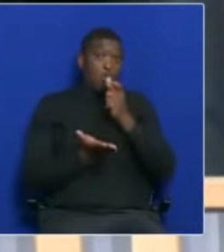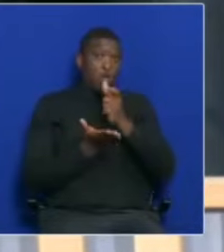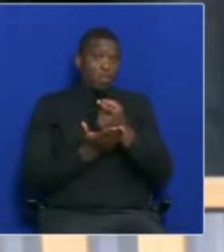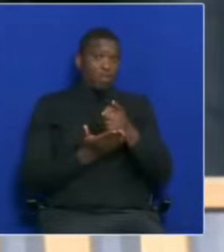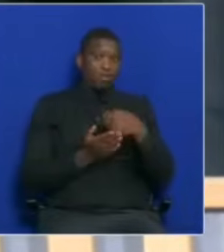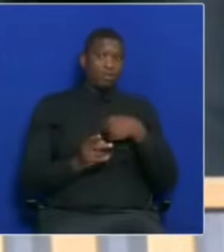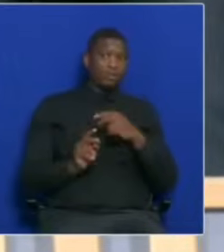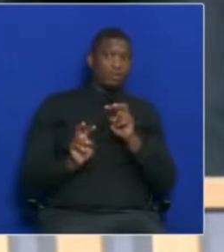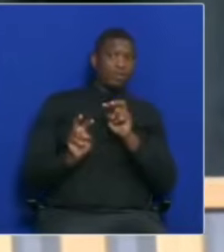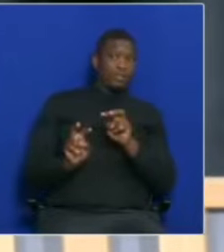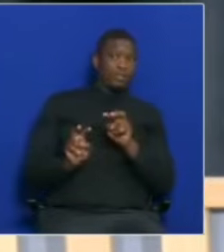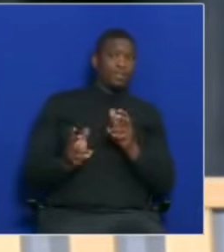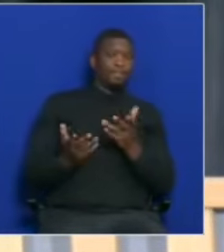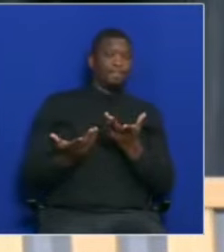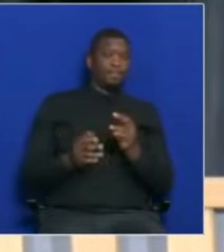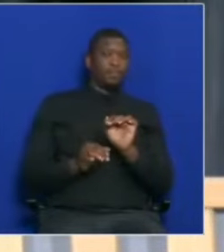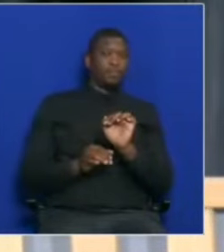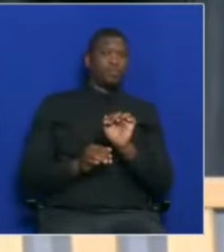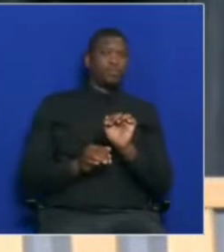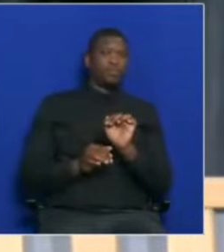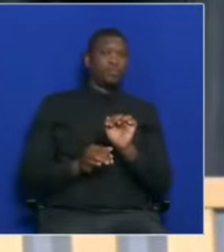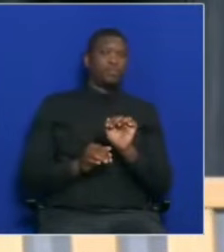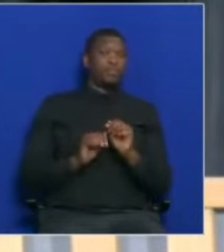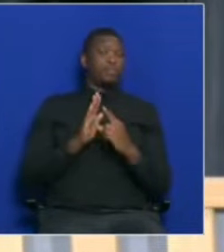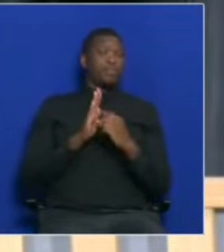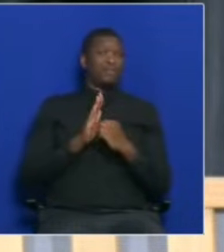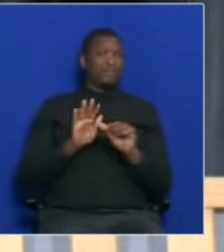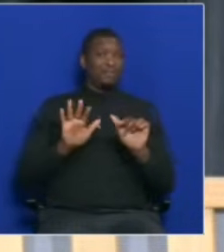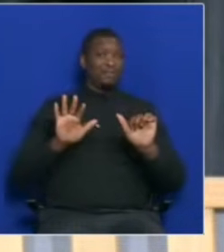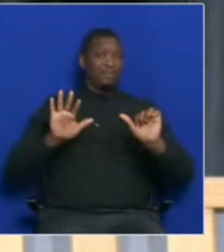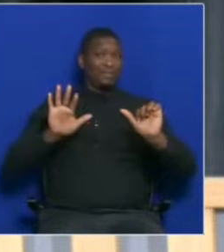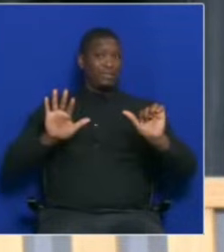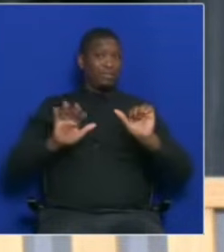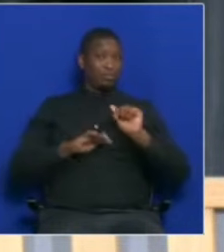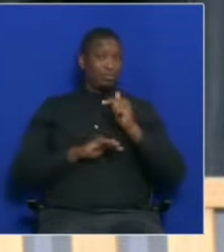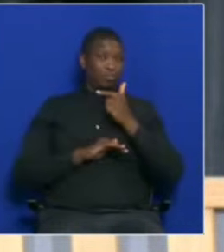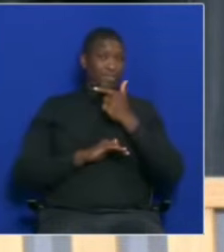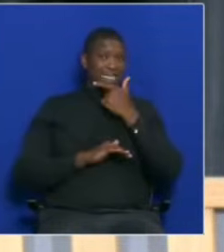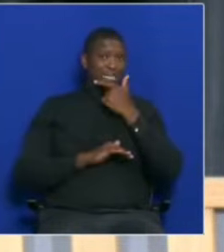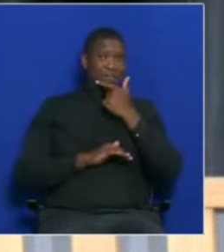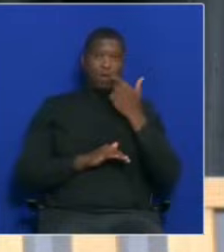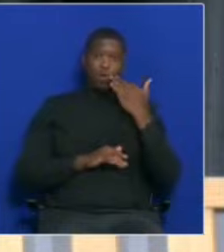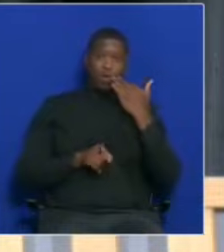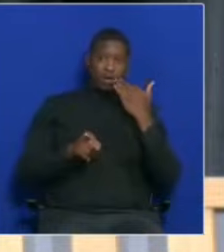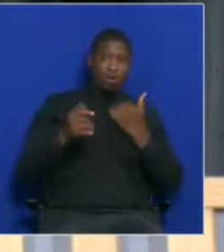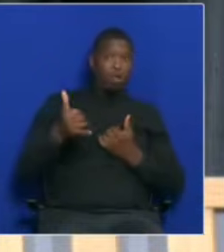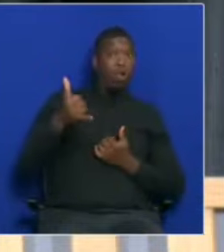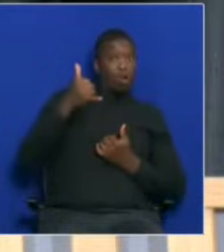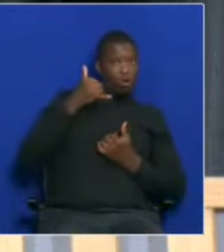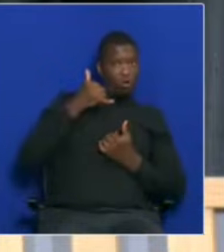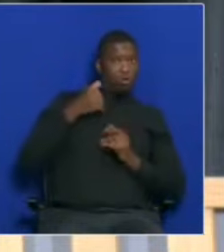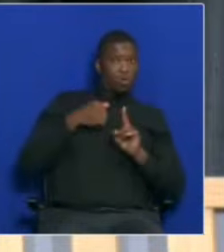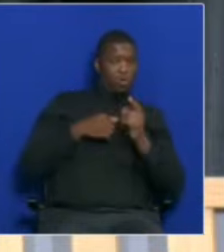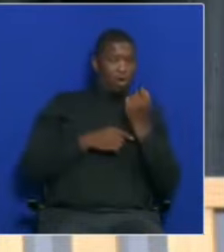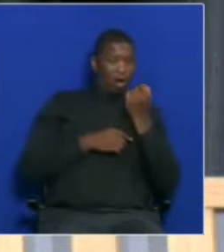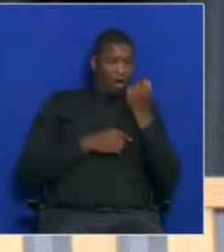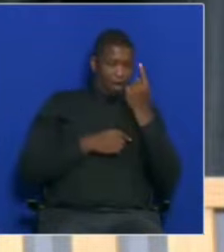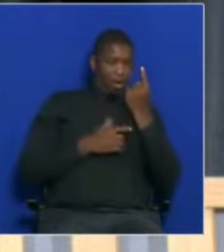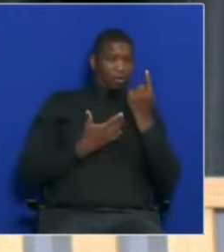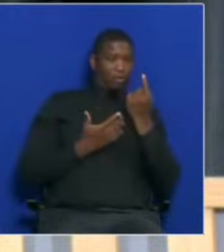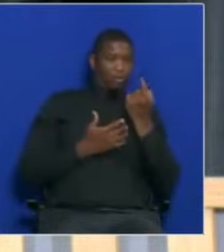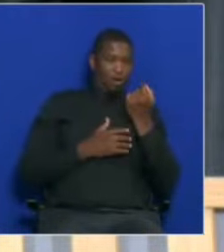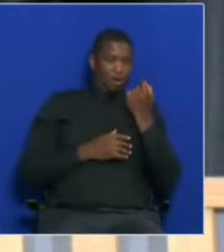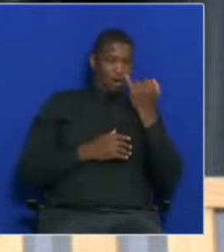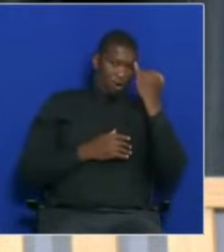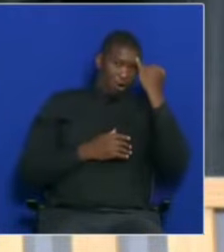is at the 6th of December when Rapesu calls you, you had an idea. You must have had an idea of